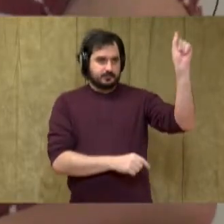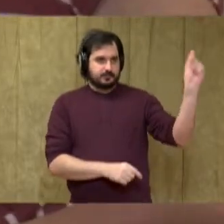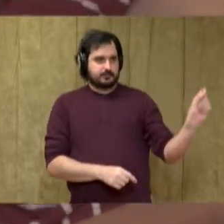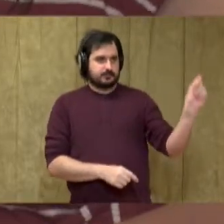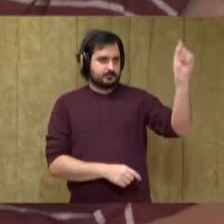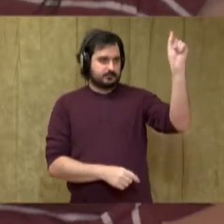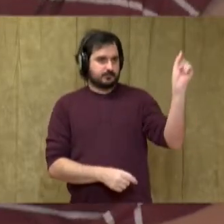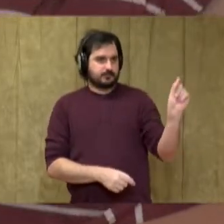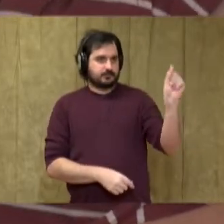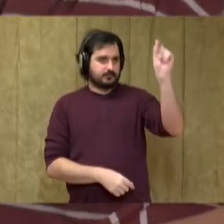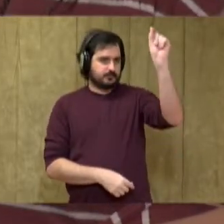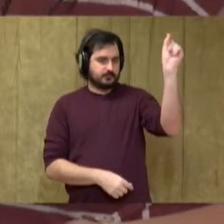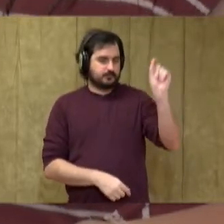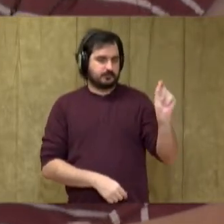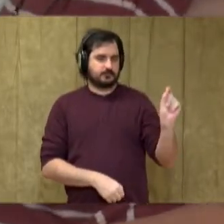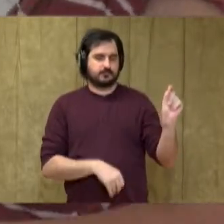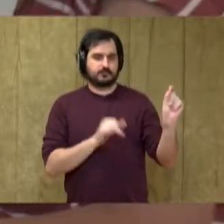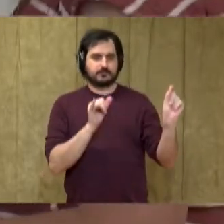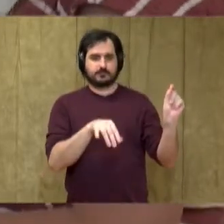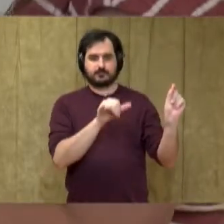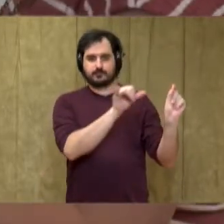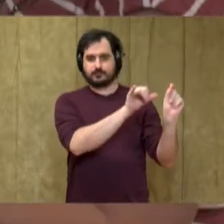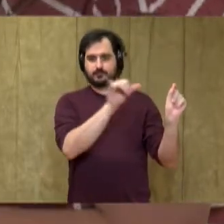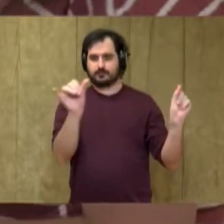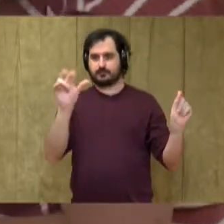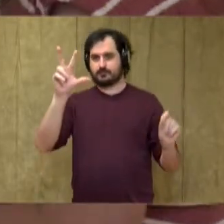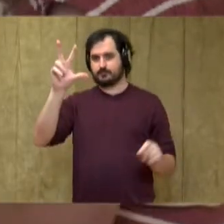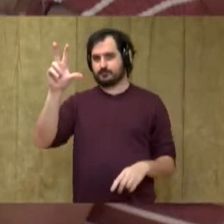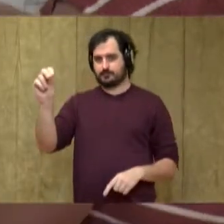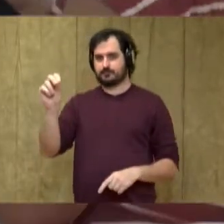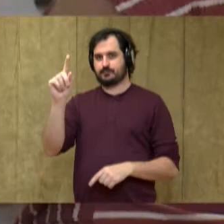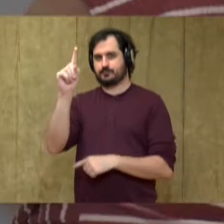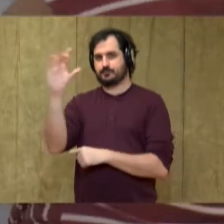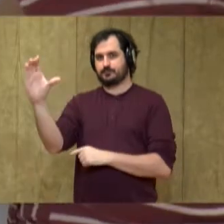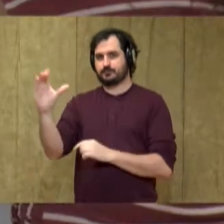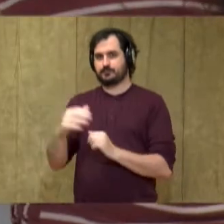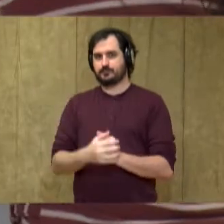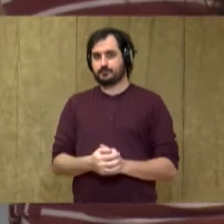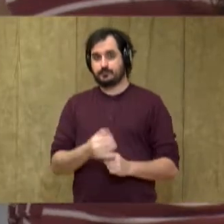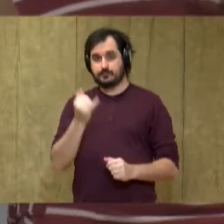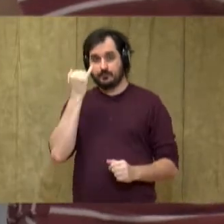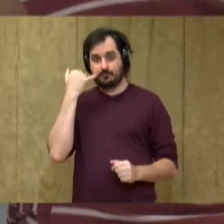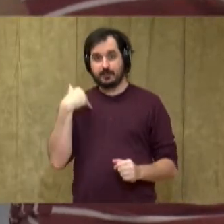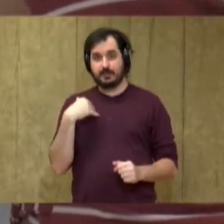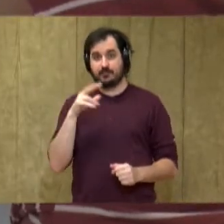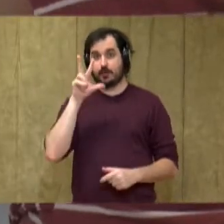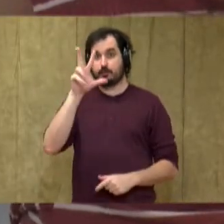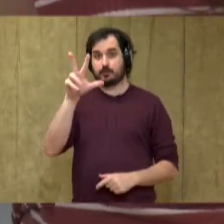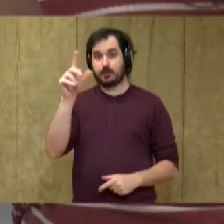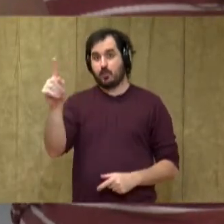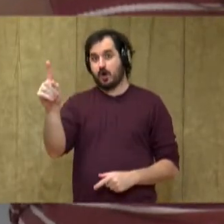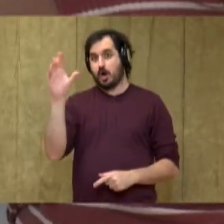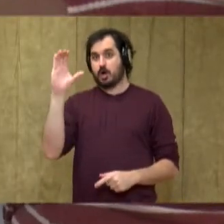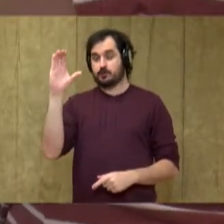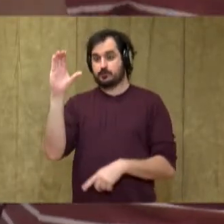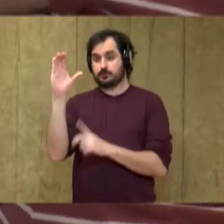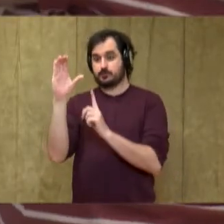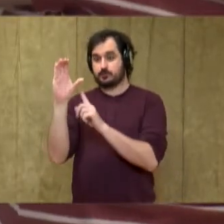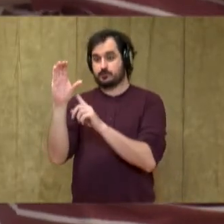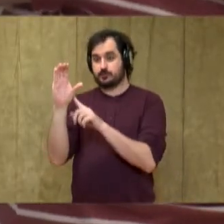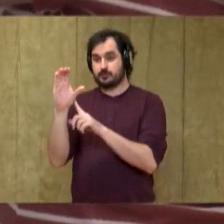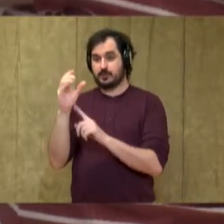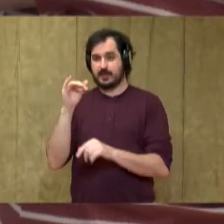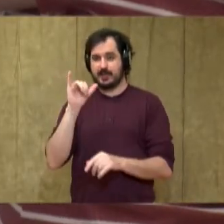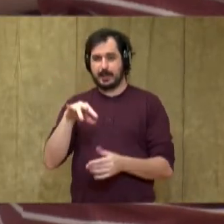that's the same as 30 hundredths. If I have 3 hundredths, that means